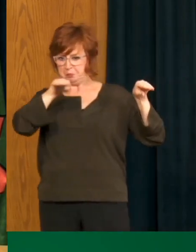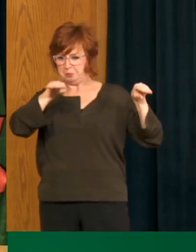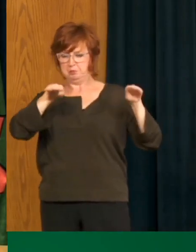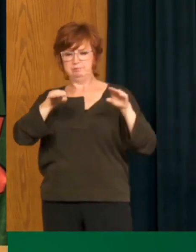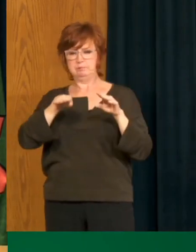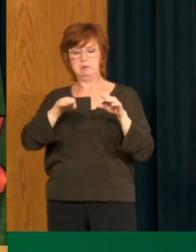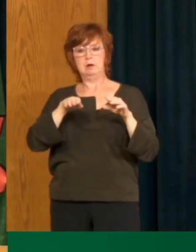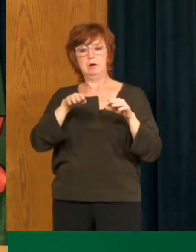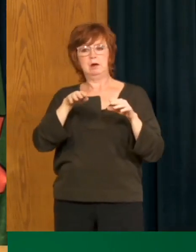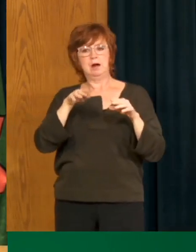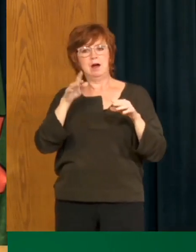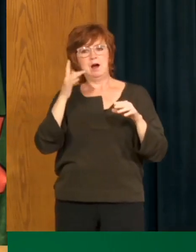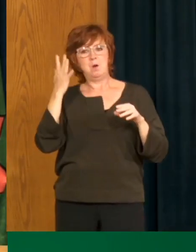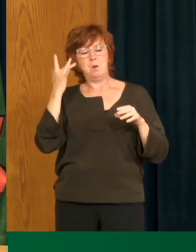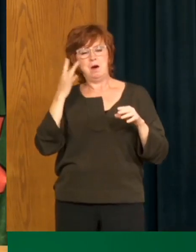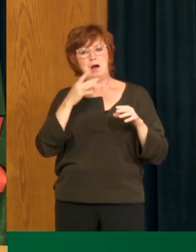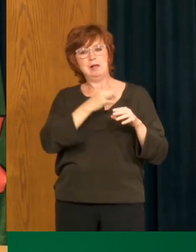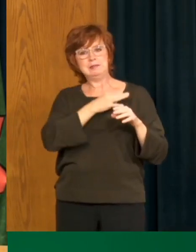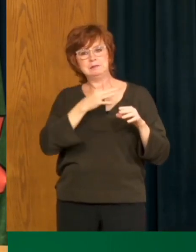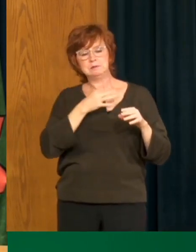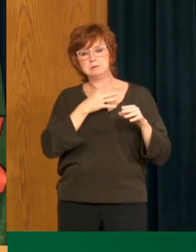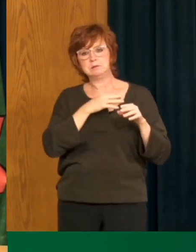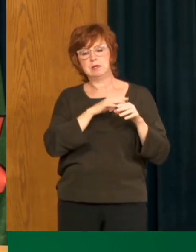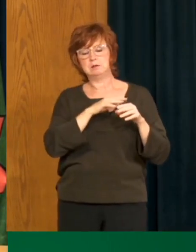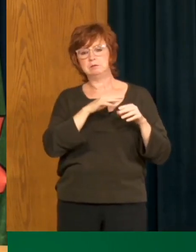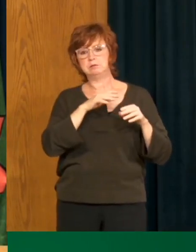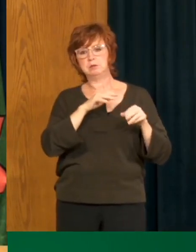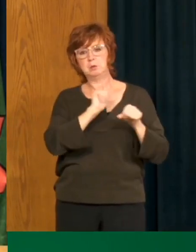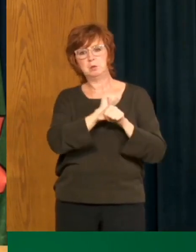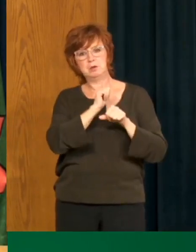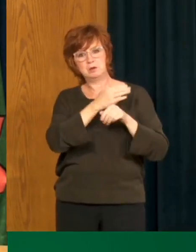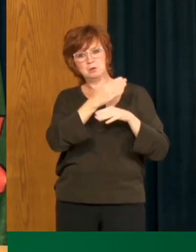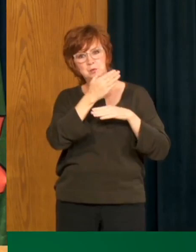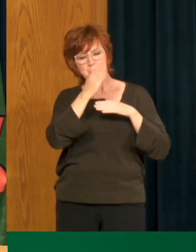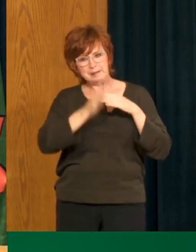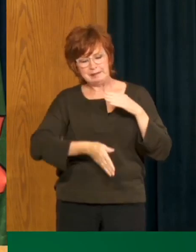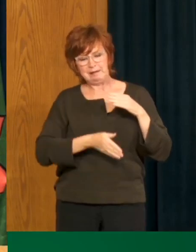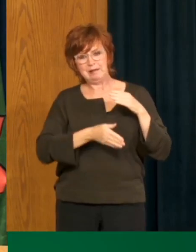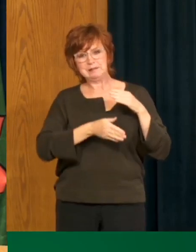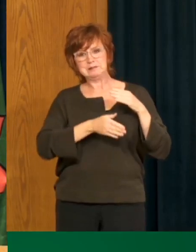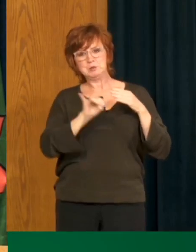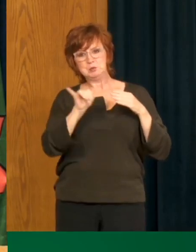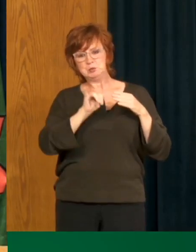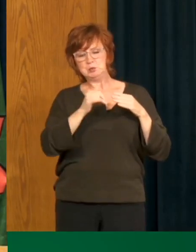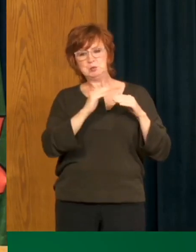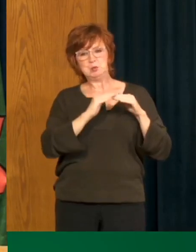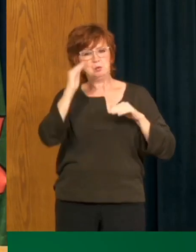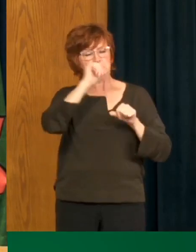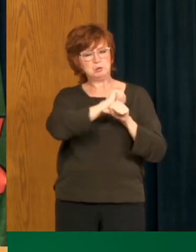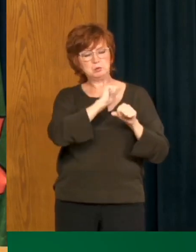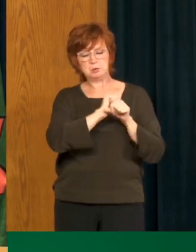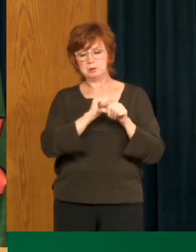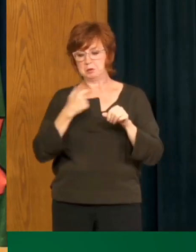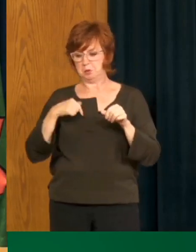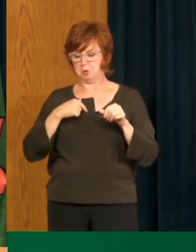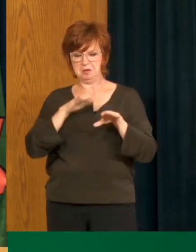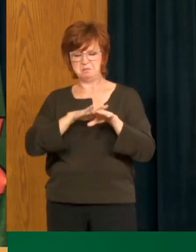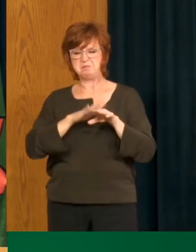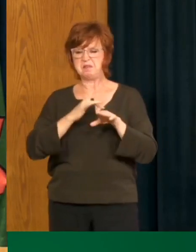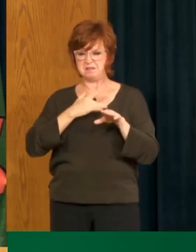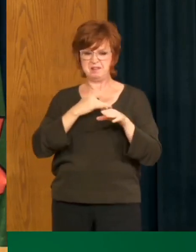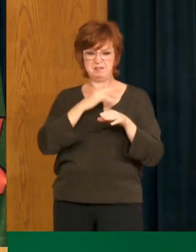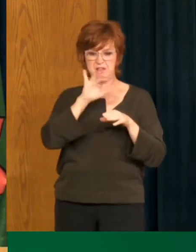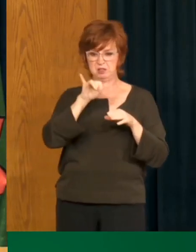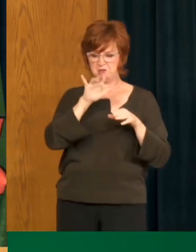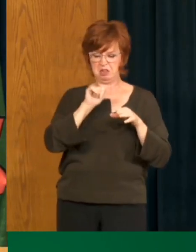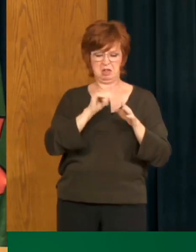on the weekends. However, this did cause some concern this past weekend with higher case numbers. We're fine the weekend before where we had lower